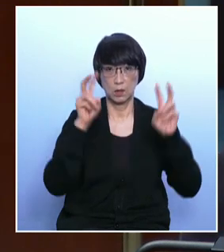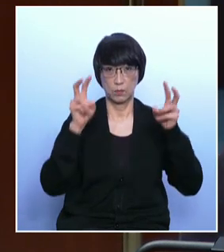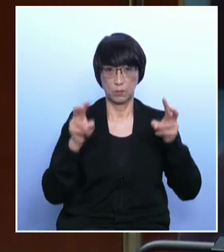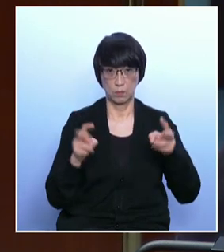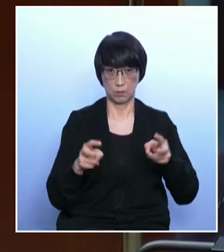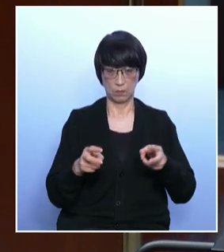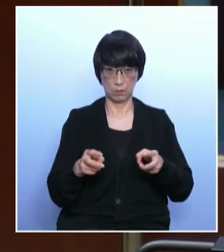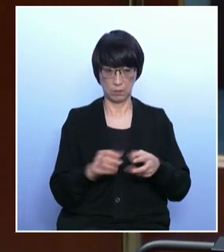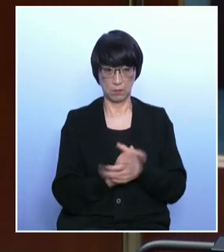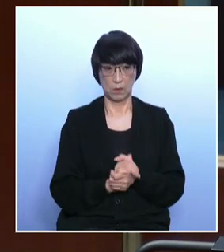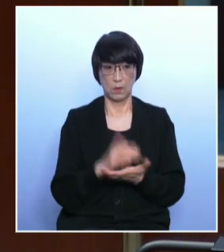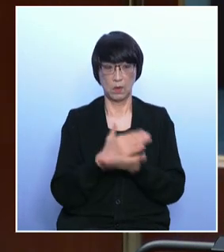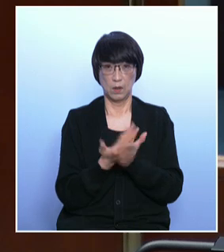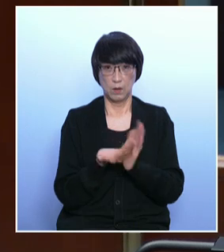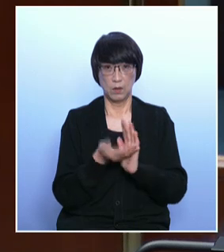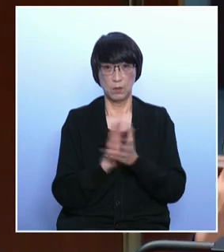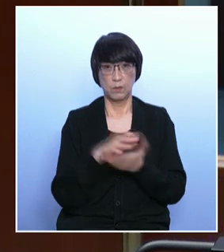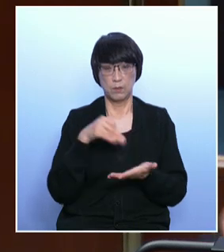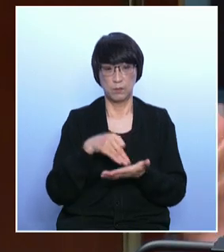above?